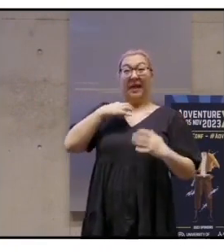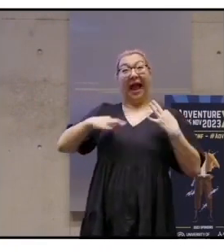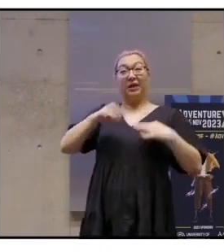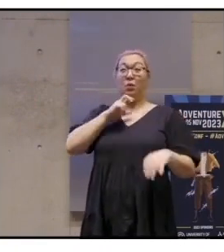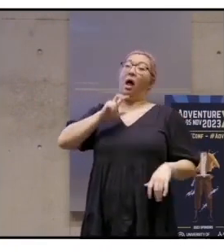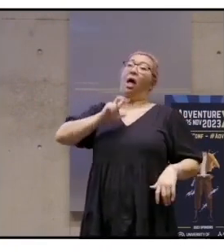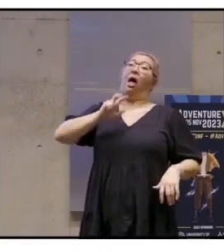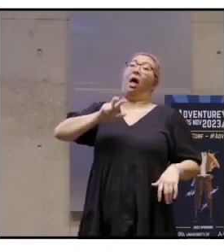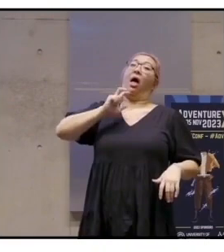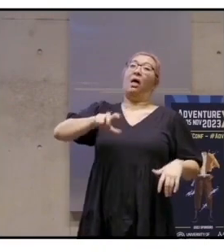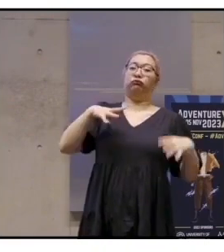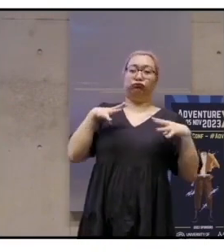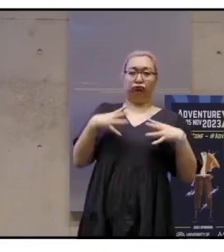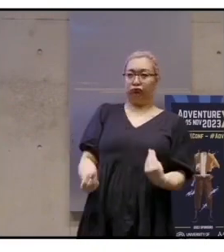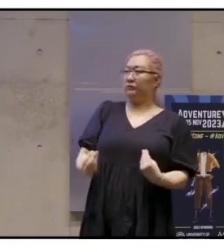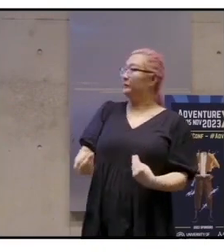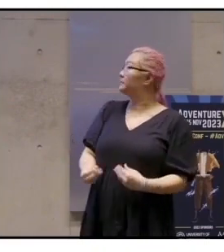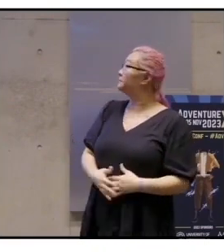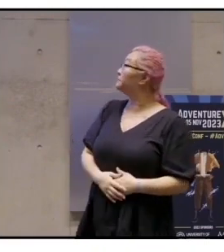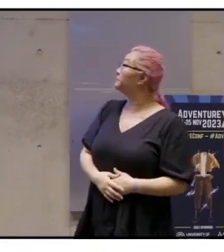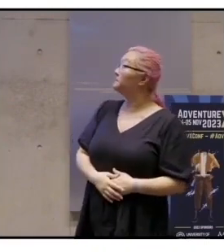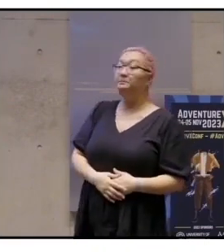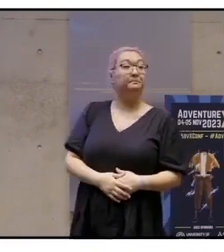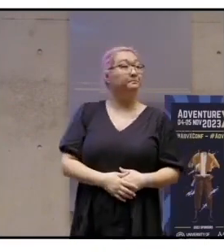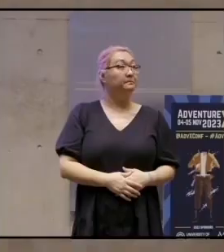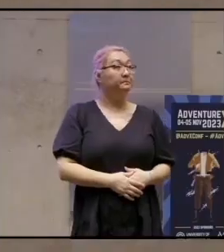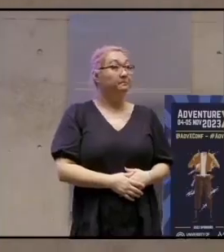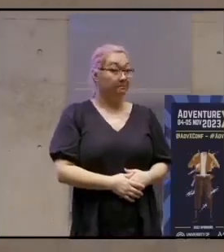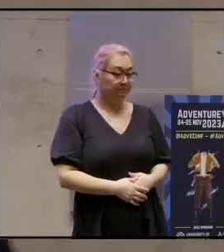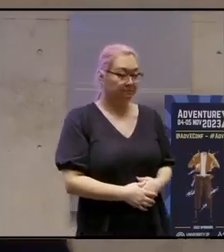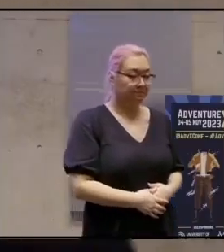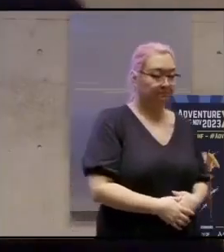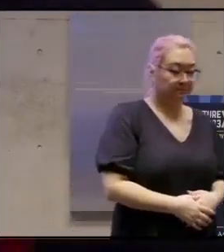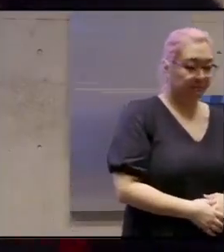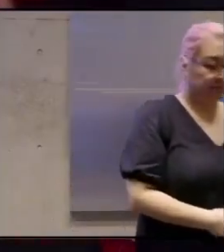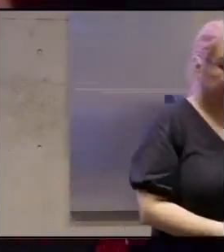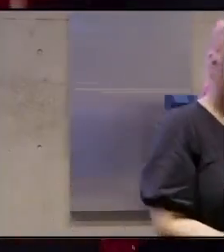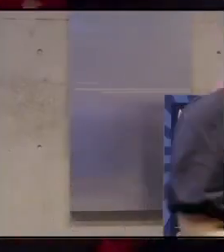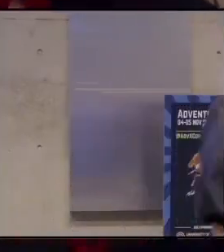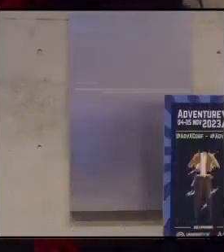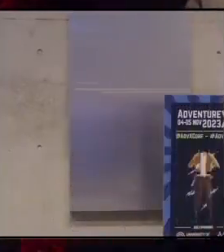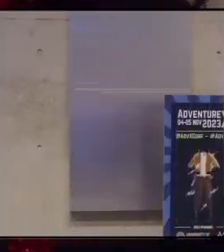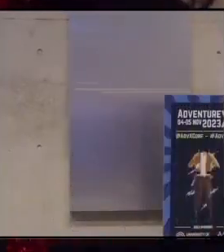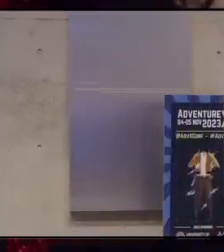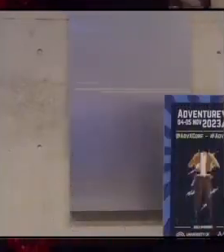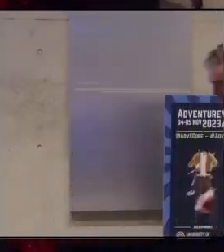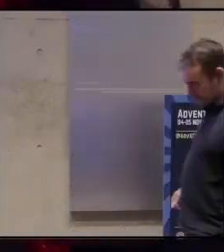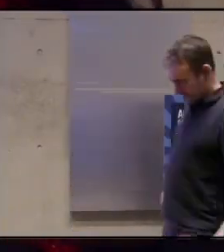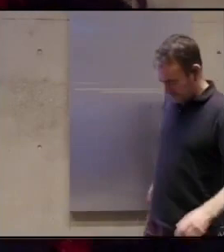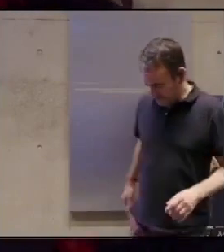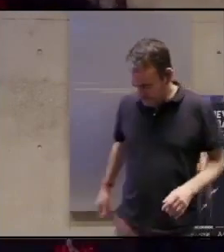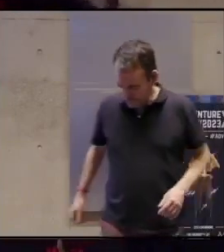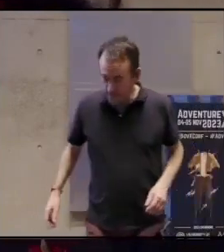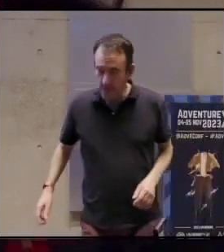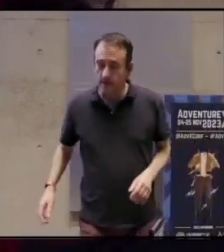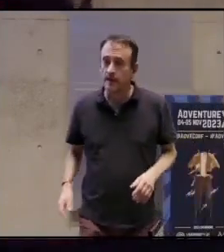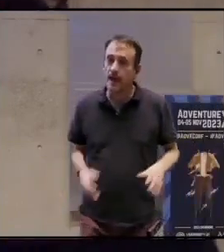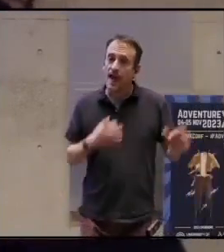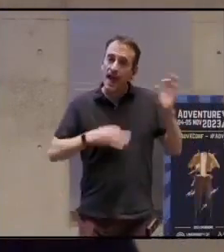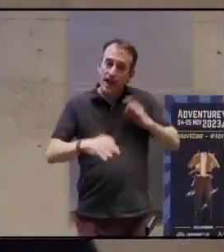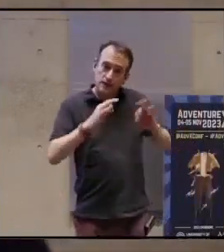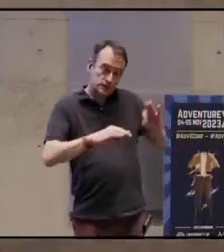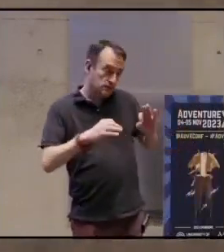Help them feel professionally prepared, not just sending the scripts, but if you can involve them by scheduling table